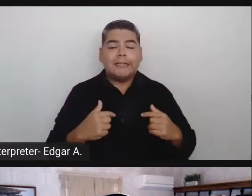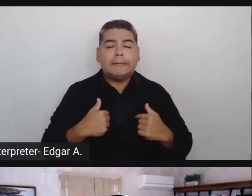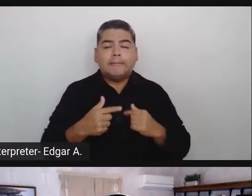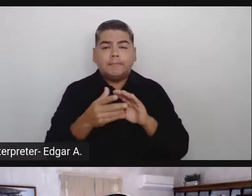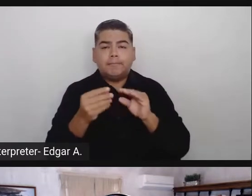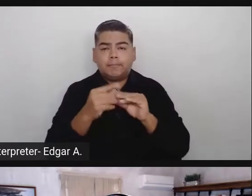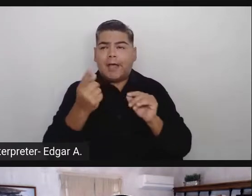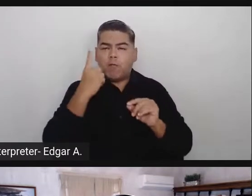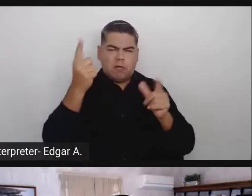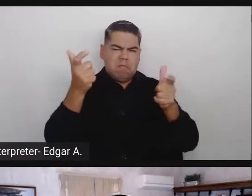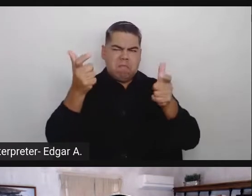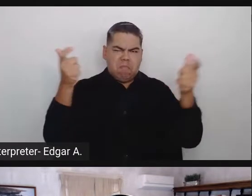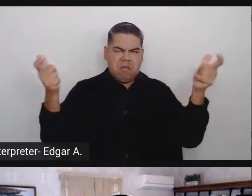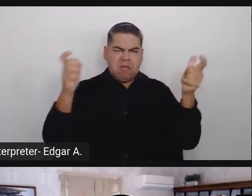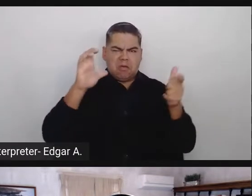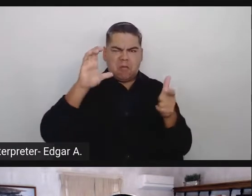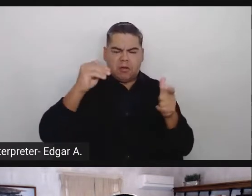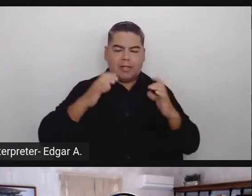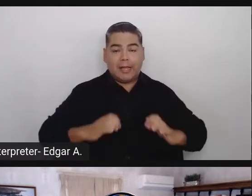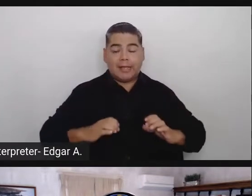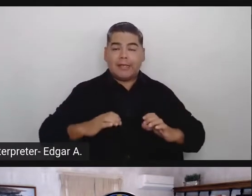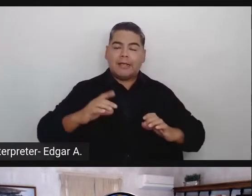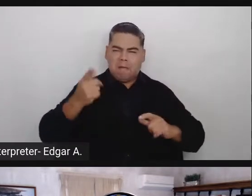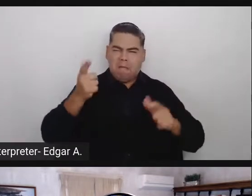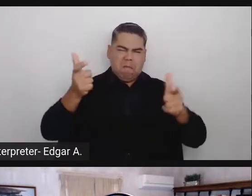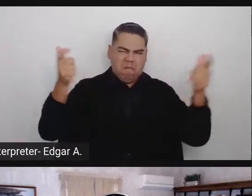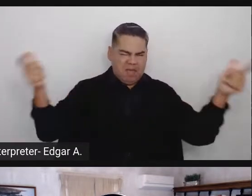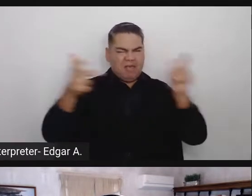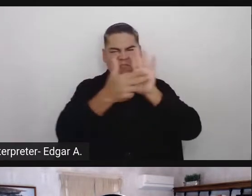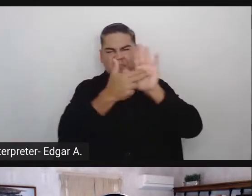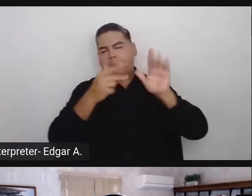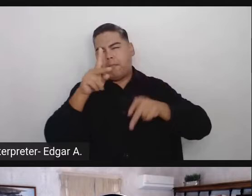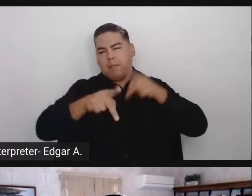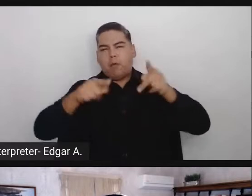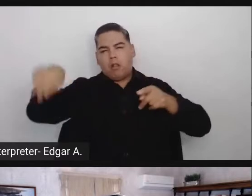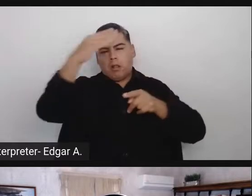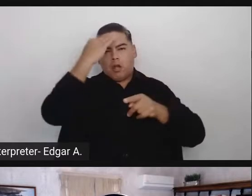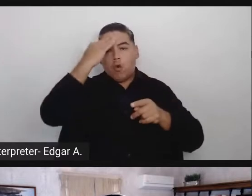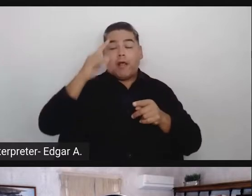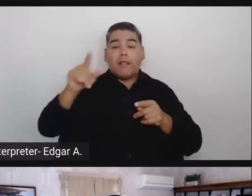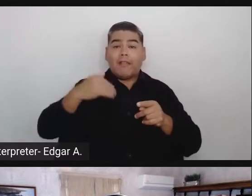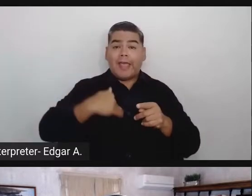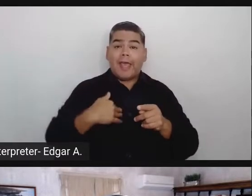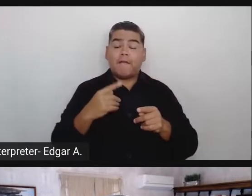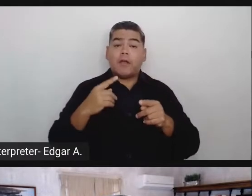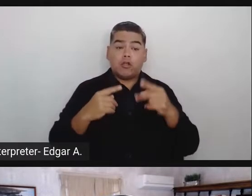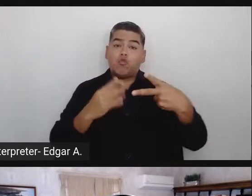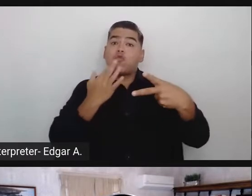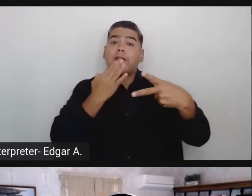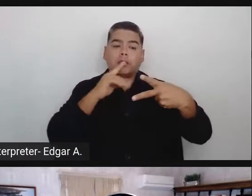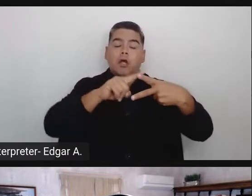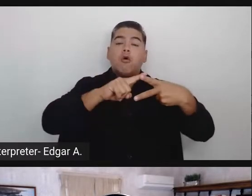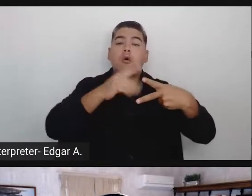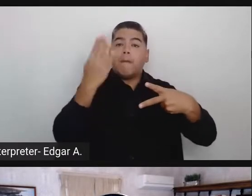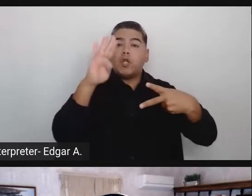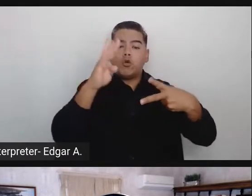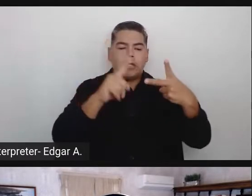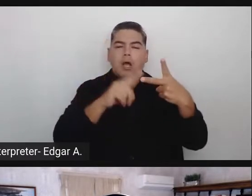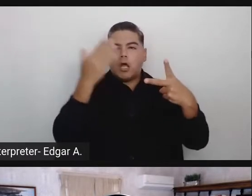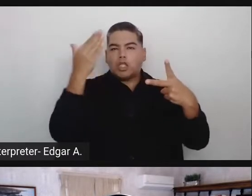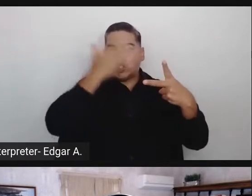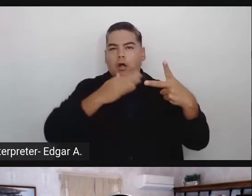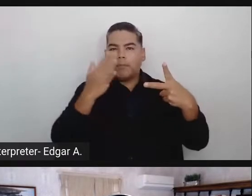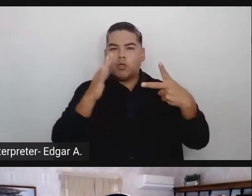everybody will know. And they have like a color scheme that mixes light blue and dark blue. And some of those light